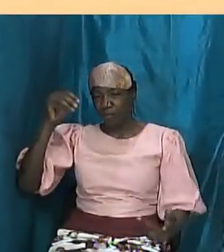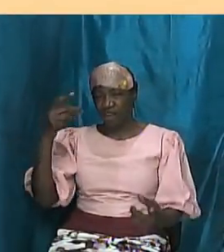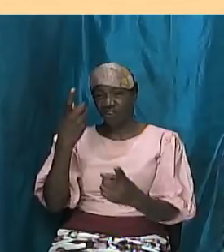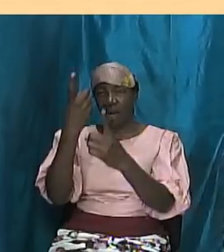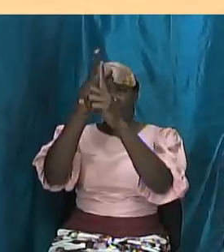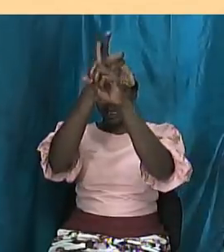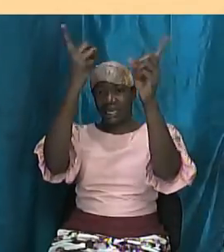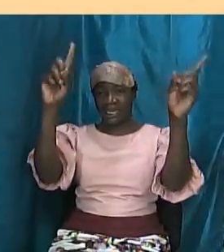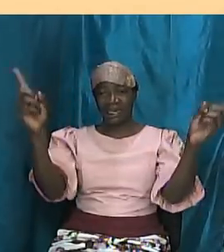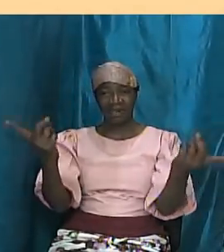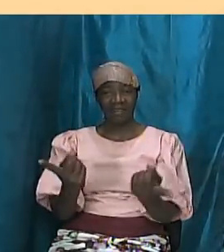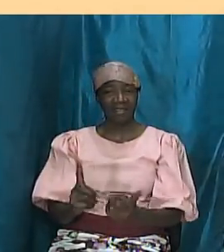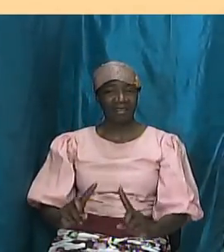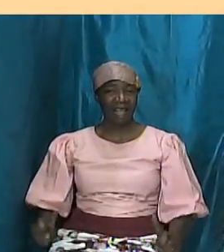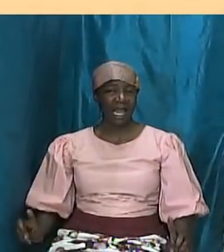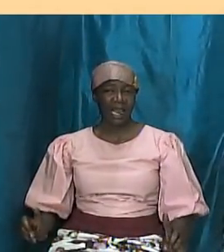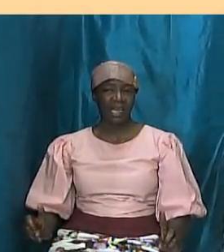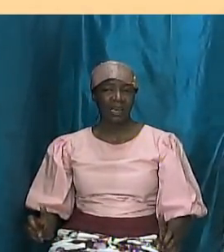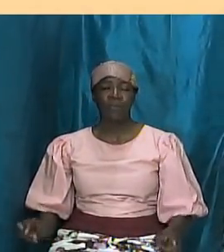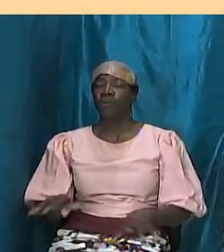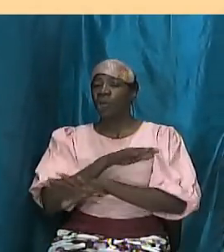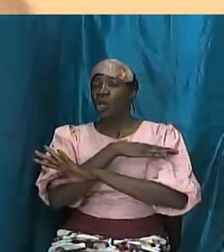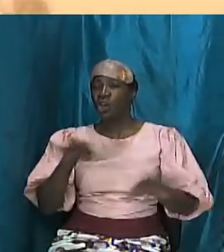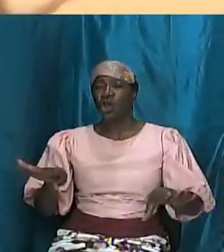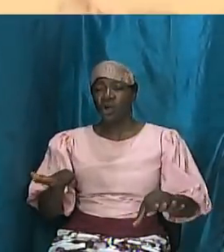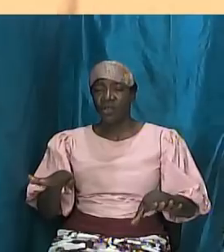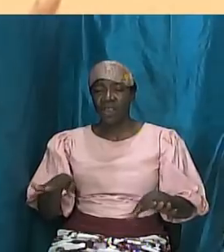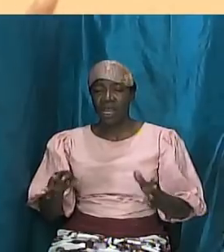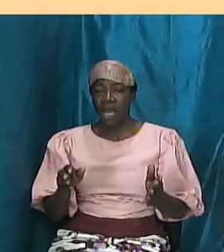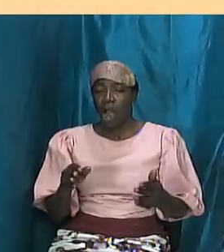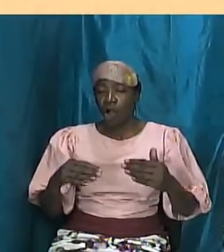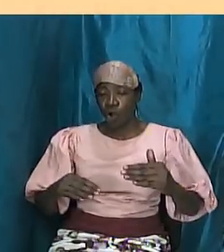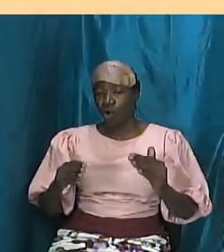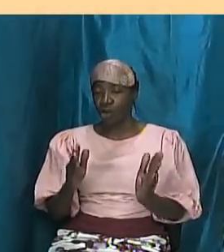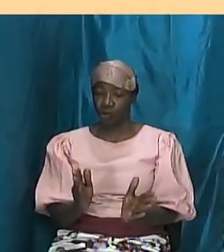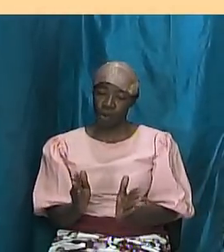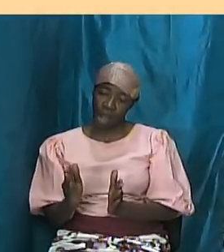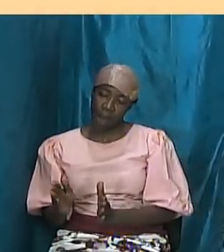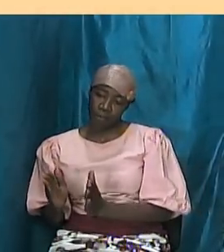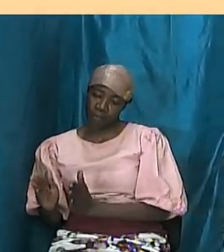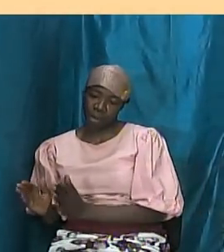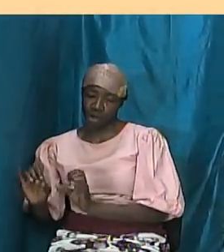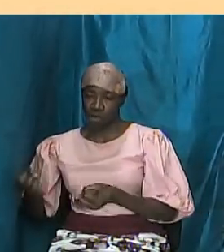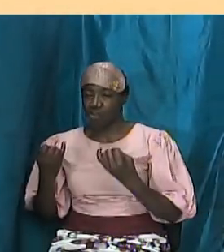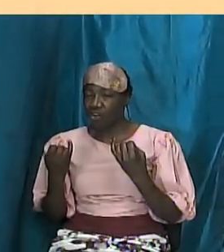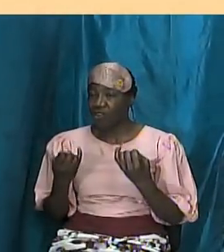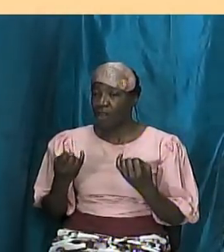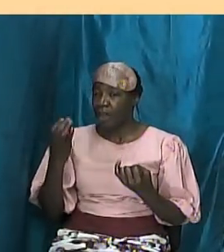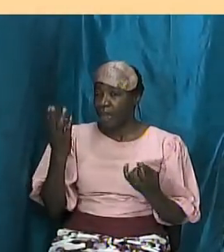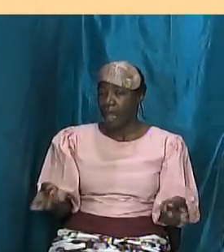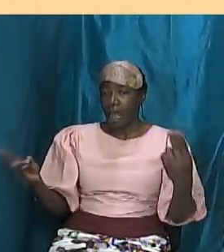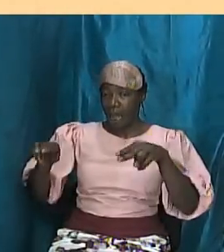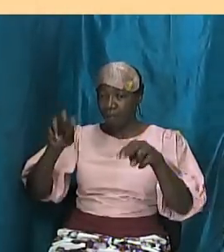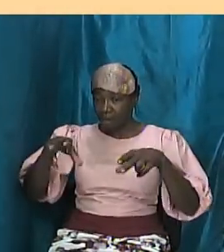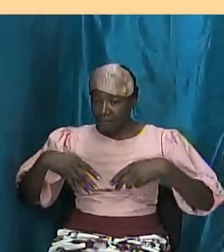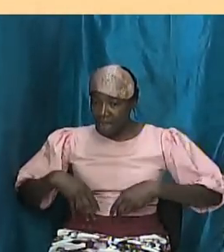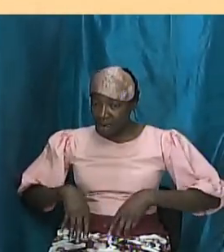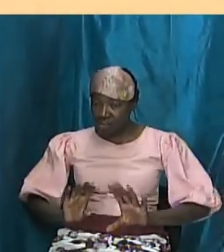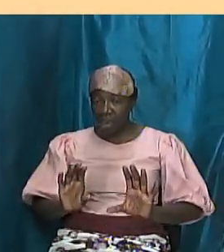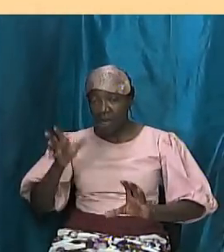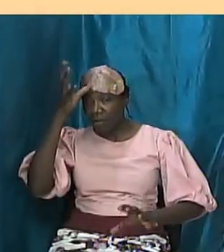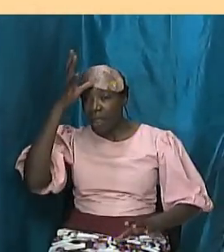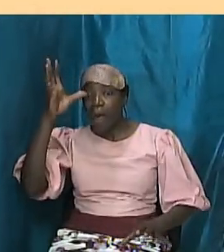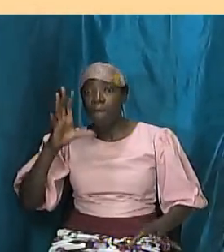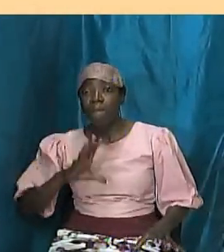There was nothing that was according to a pattern. It just happened by chance. And men and